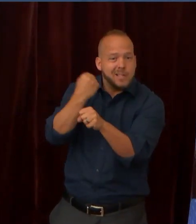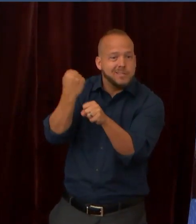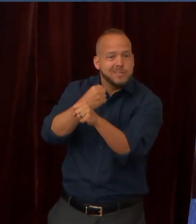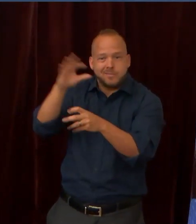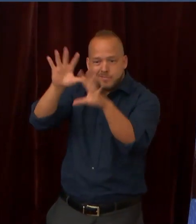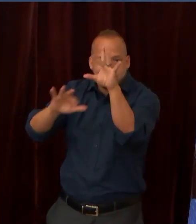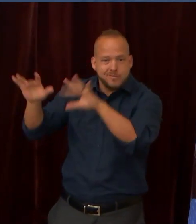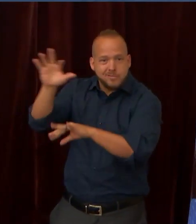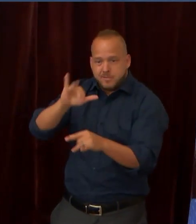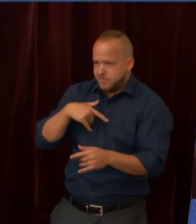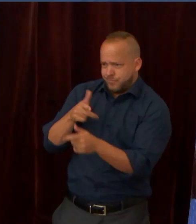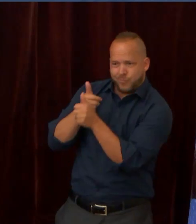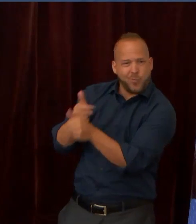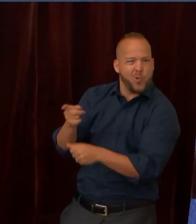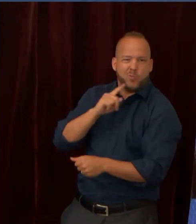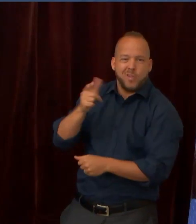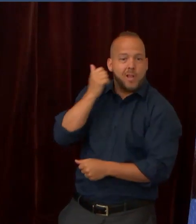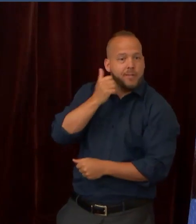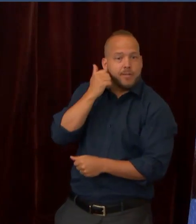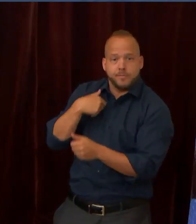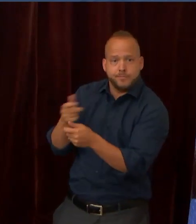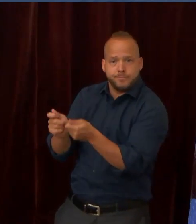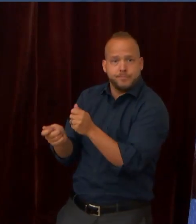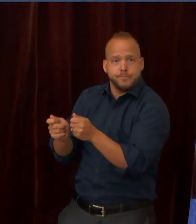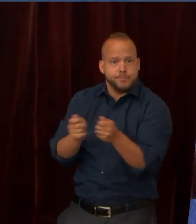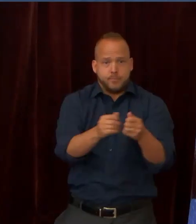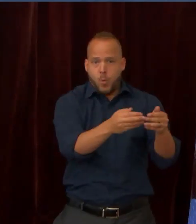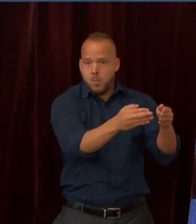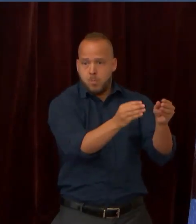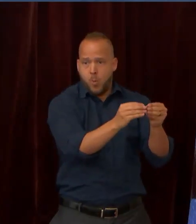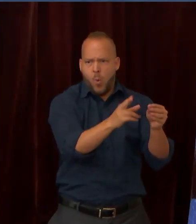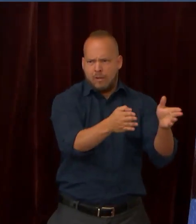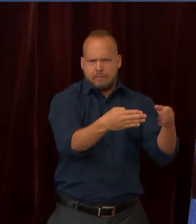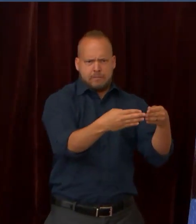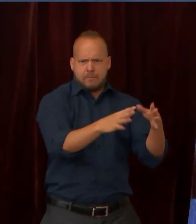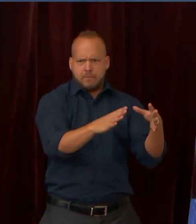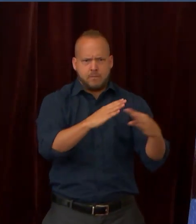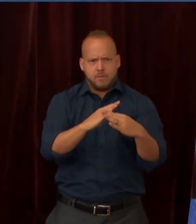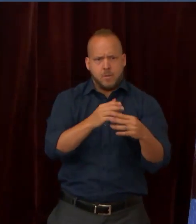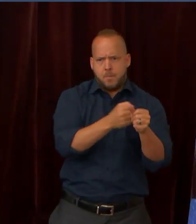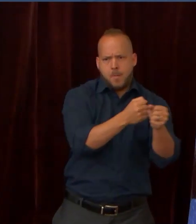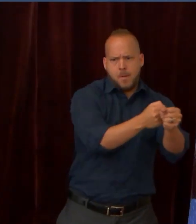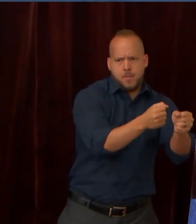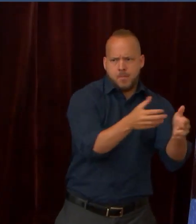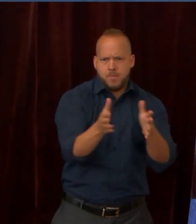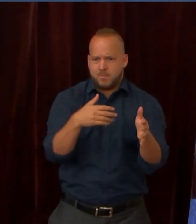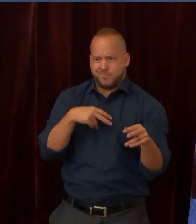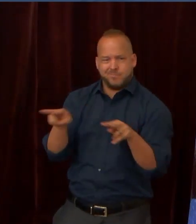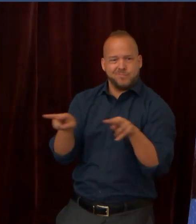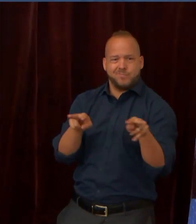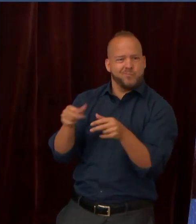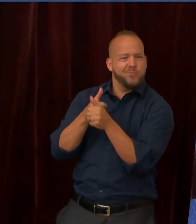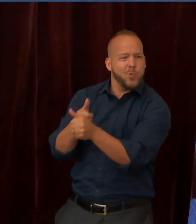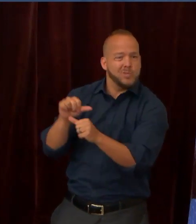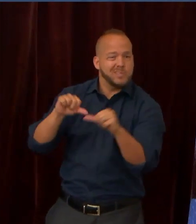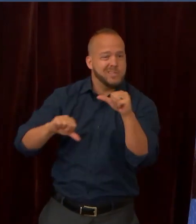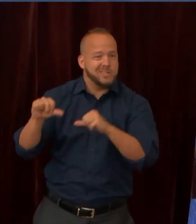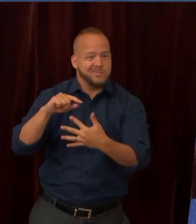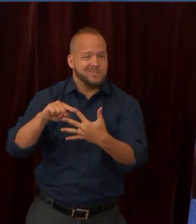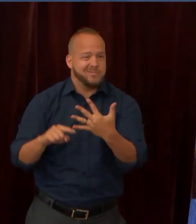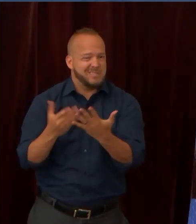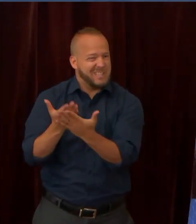Times. Two-part question, Governor. Number one, do you stand by your Employment Security Department Commissioner Susie